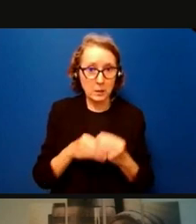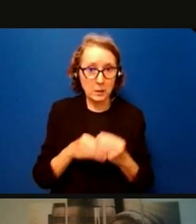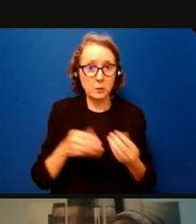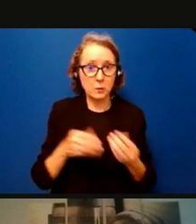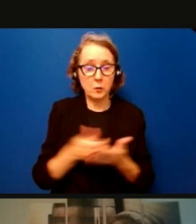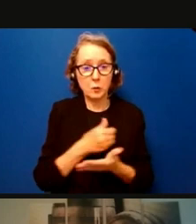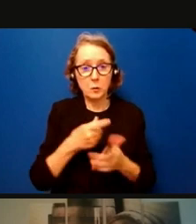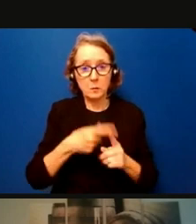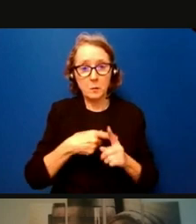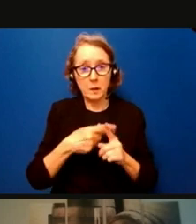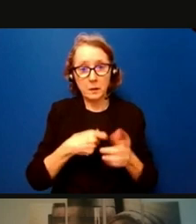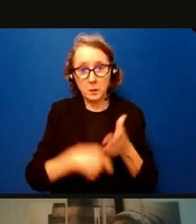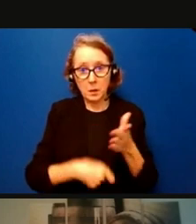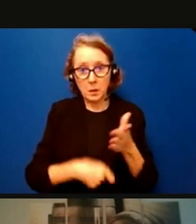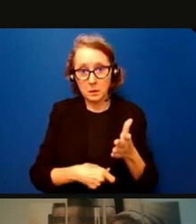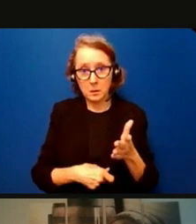rate?